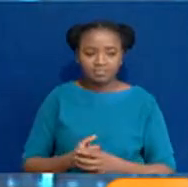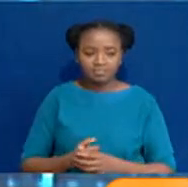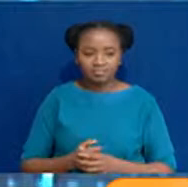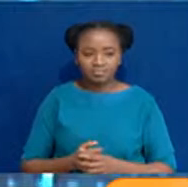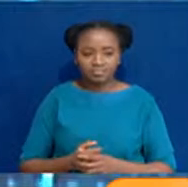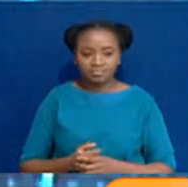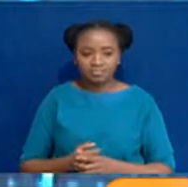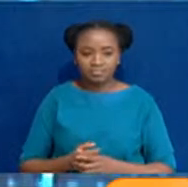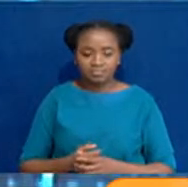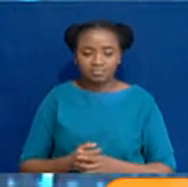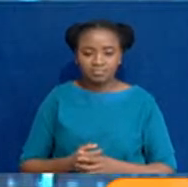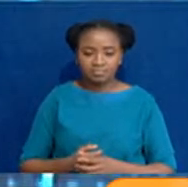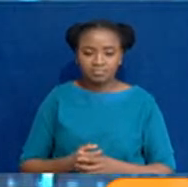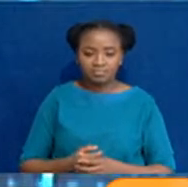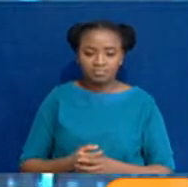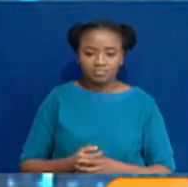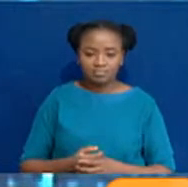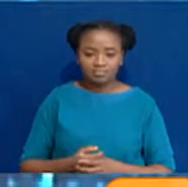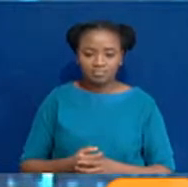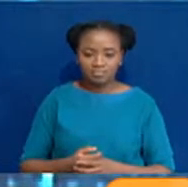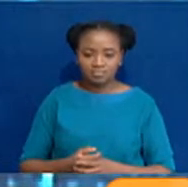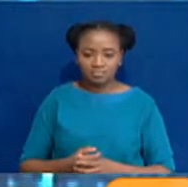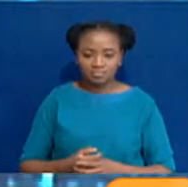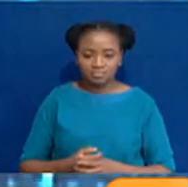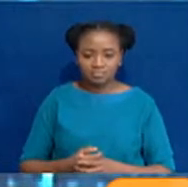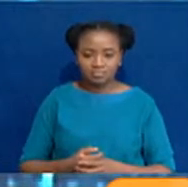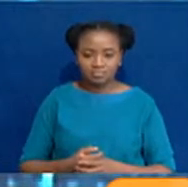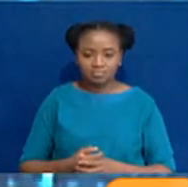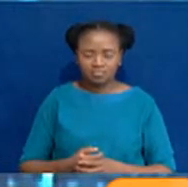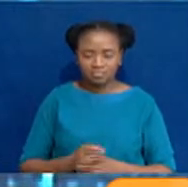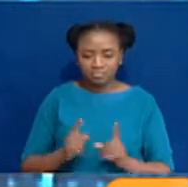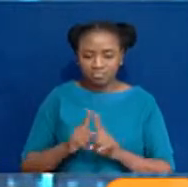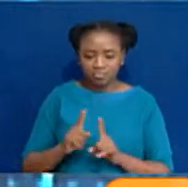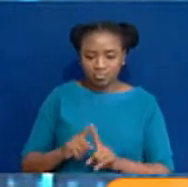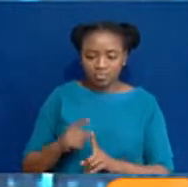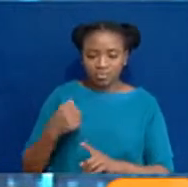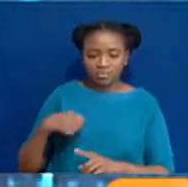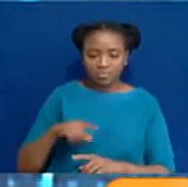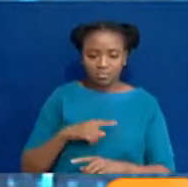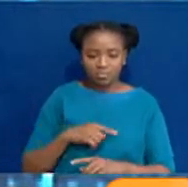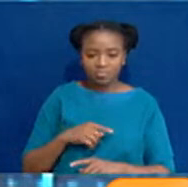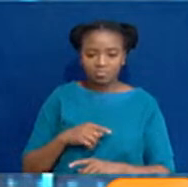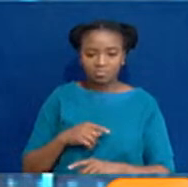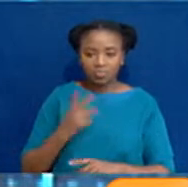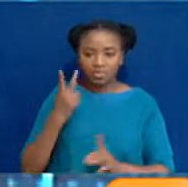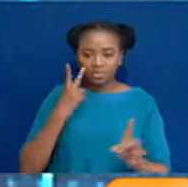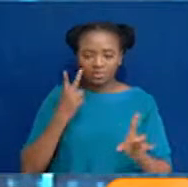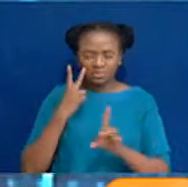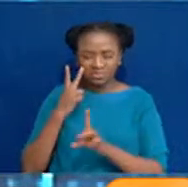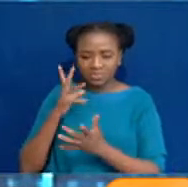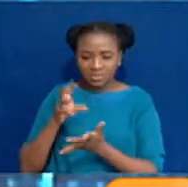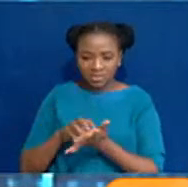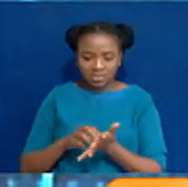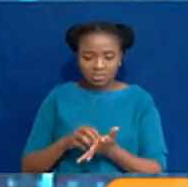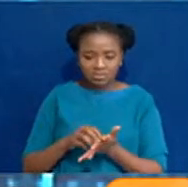demonstrations against about cost of living, we have witnessed instances where the